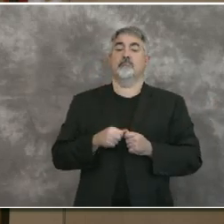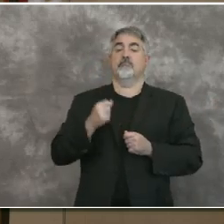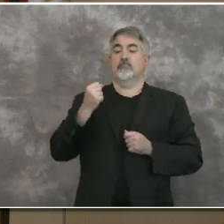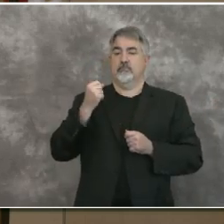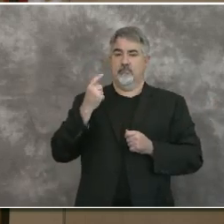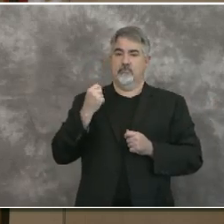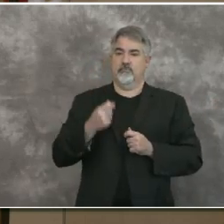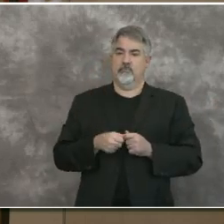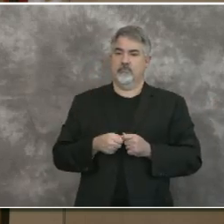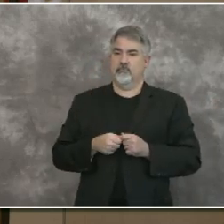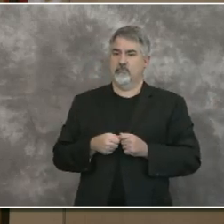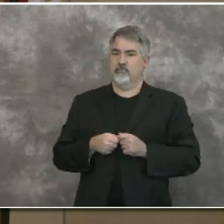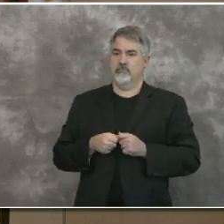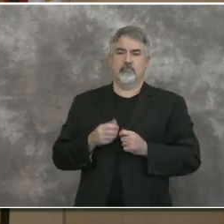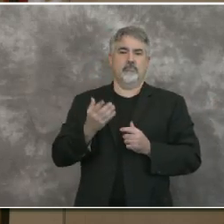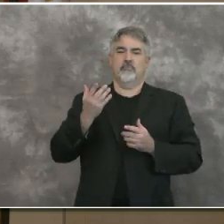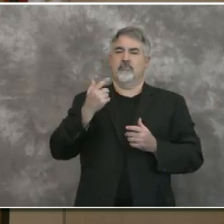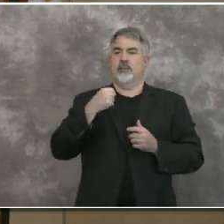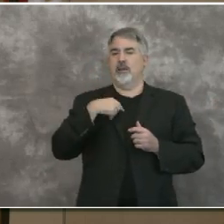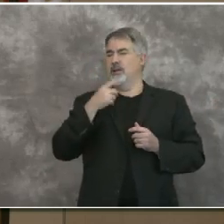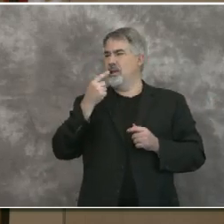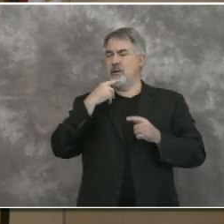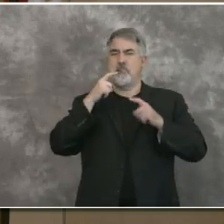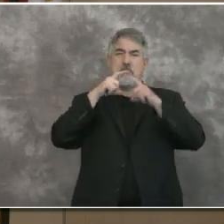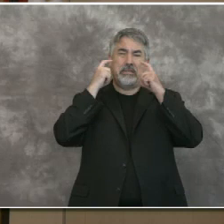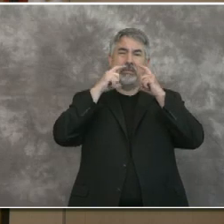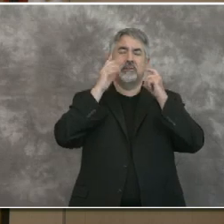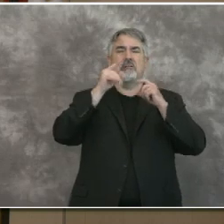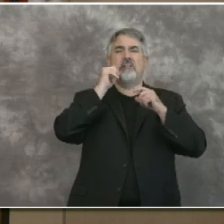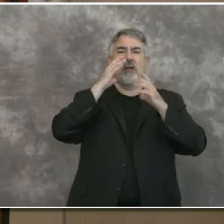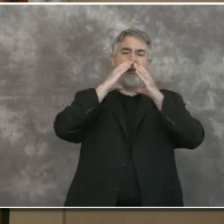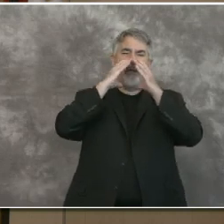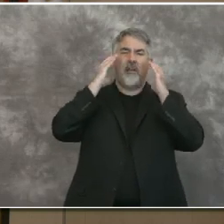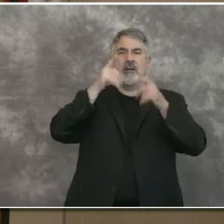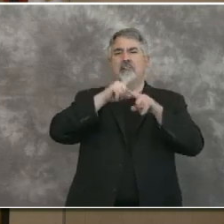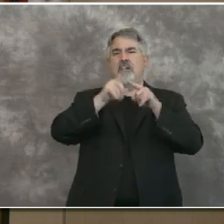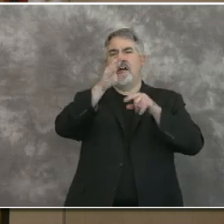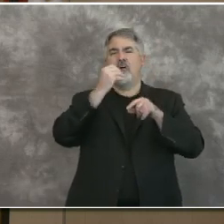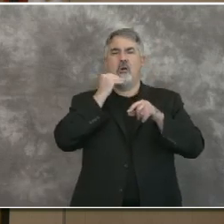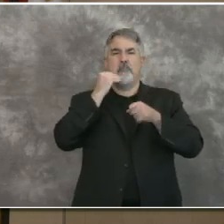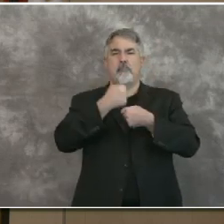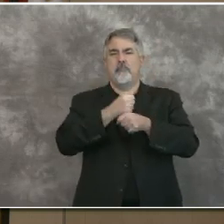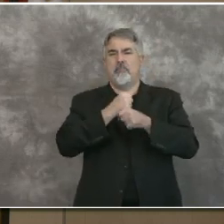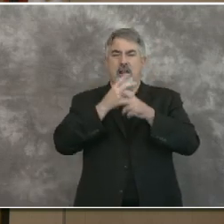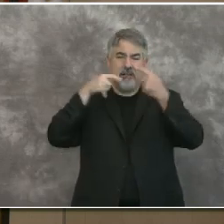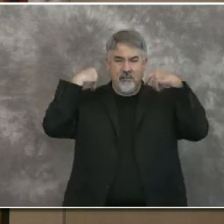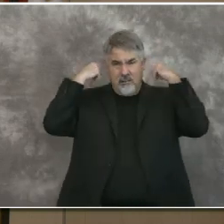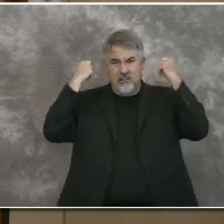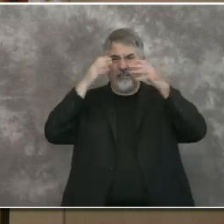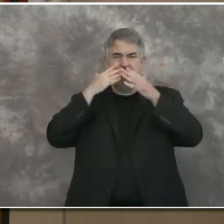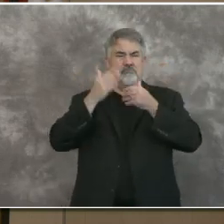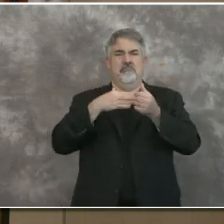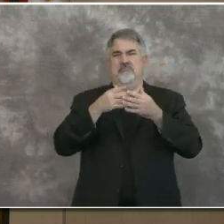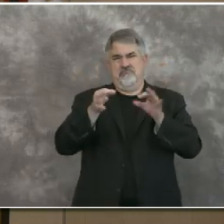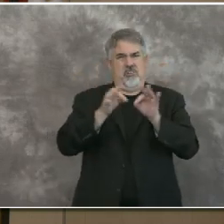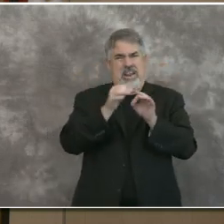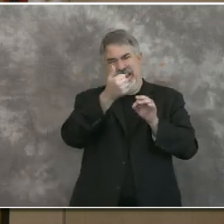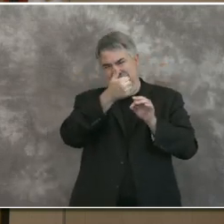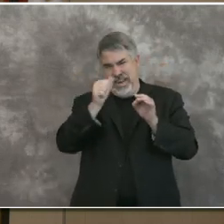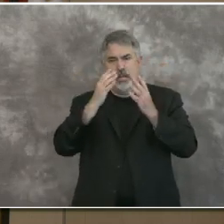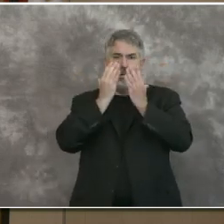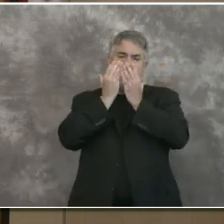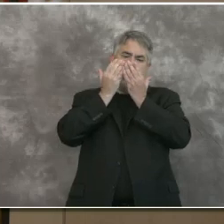or facial covering, I should say, because masks, surgical masks, and N95 respirators are reserved for our